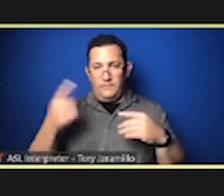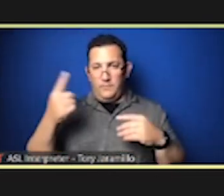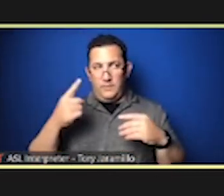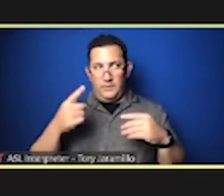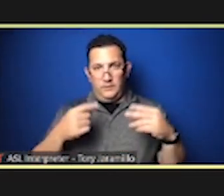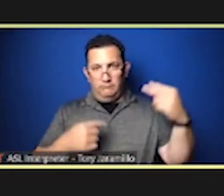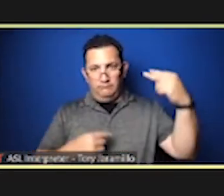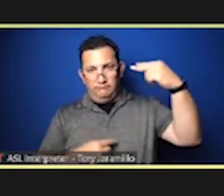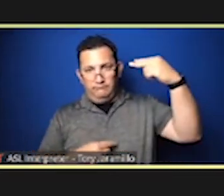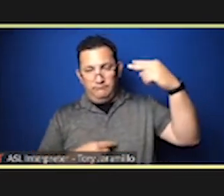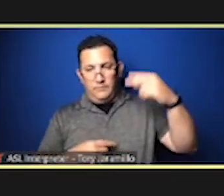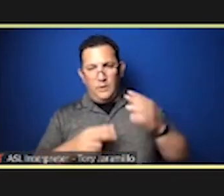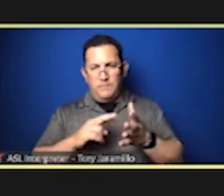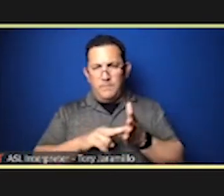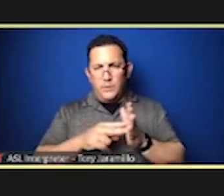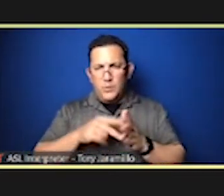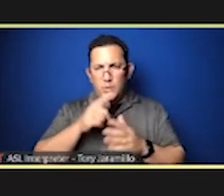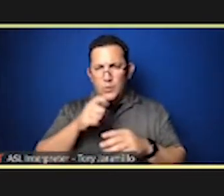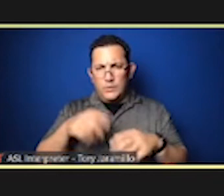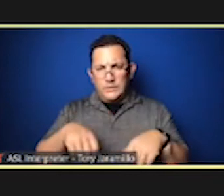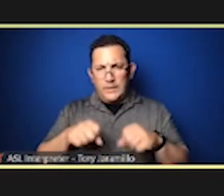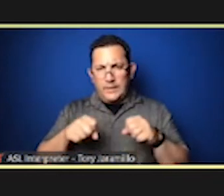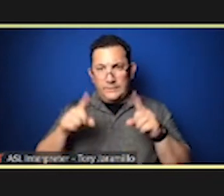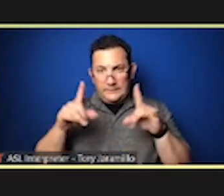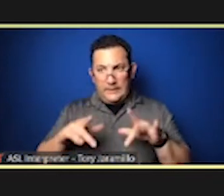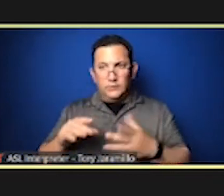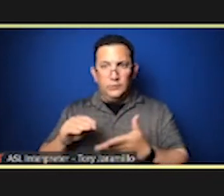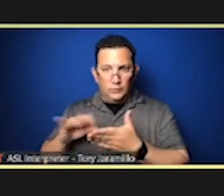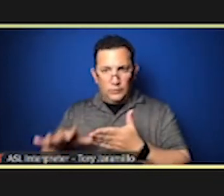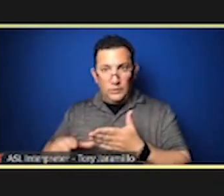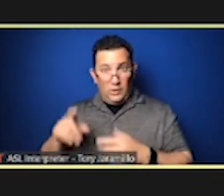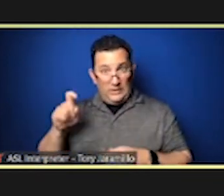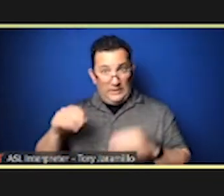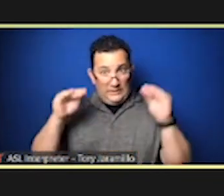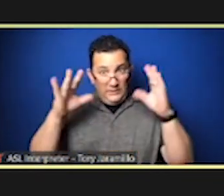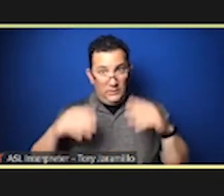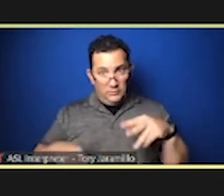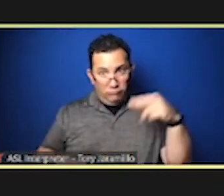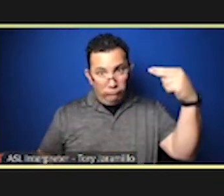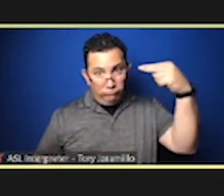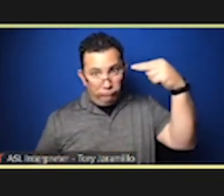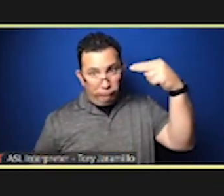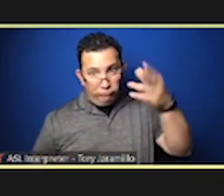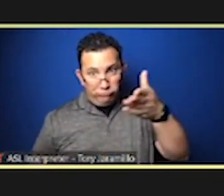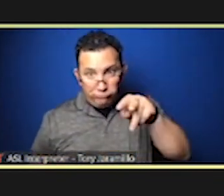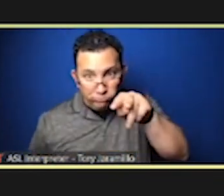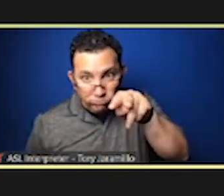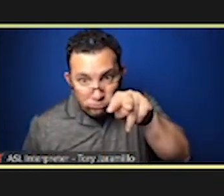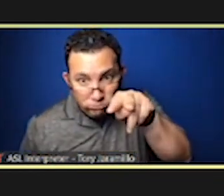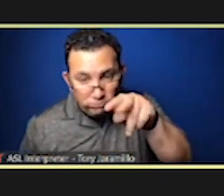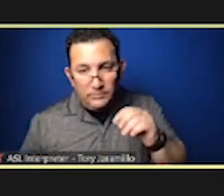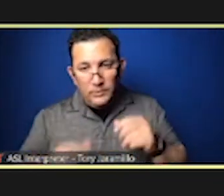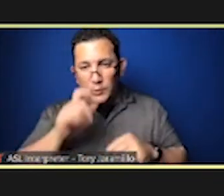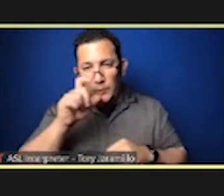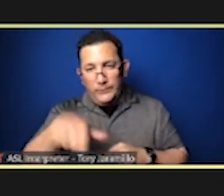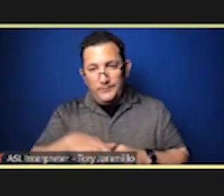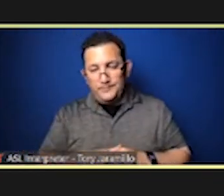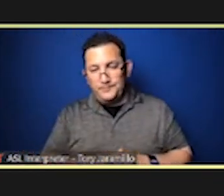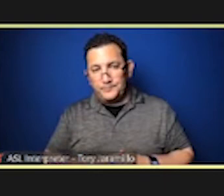take their final exams at home and will not need a teacher to be proctoring those final